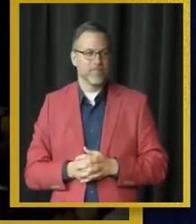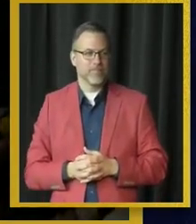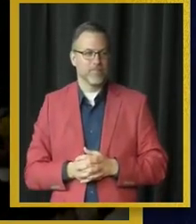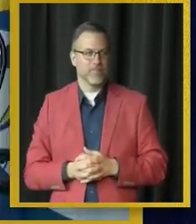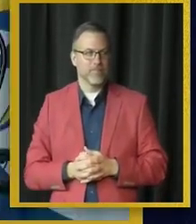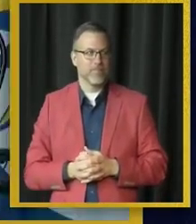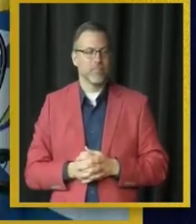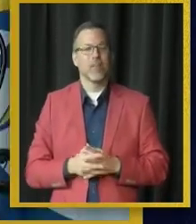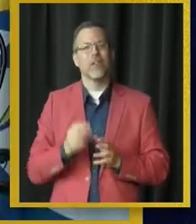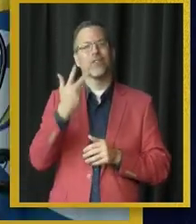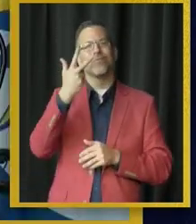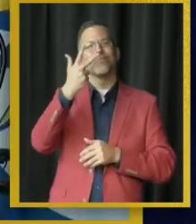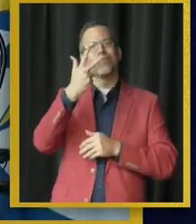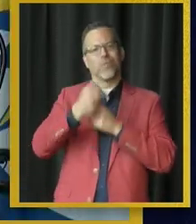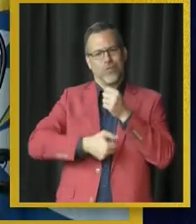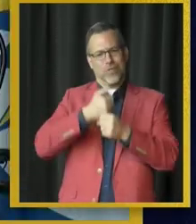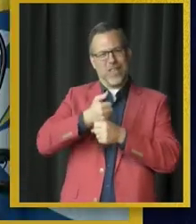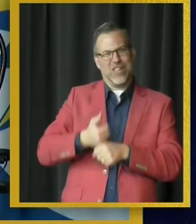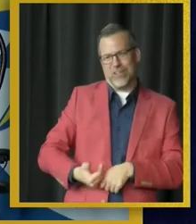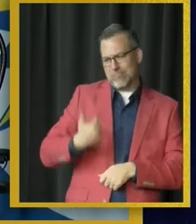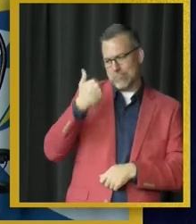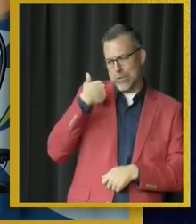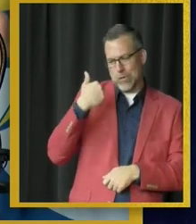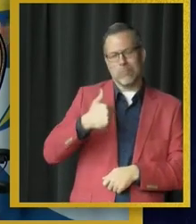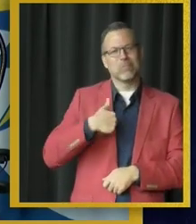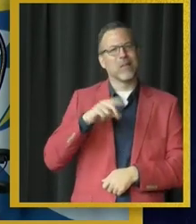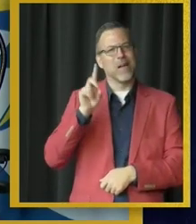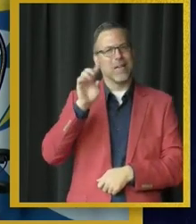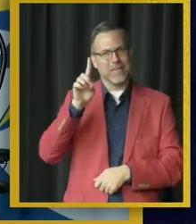Now, 3 years ago, I presented,